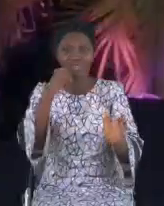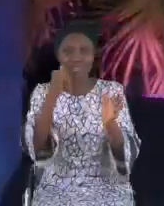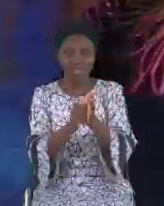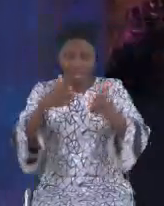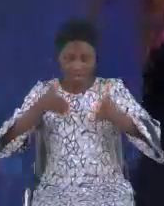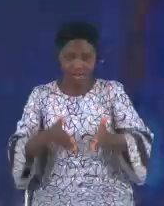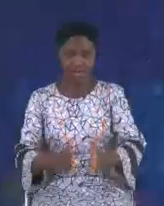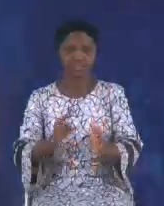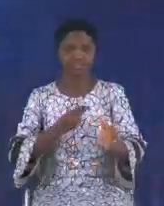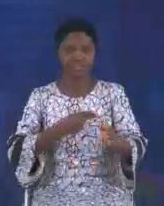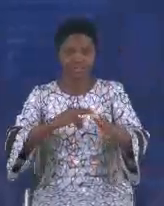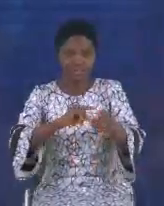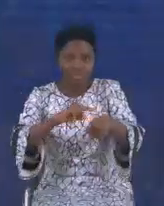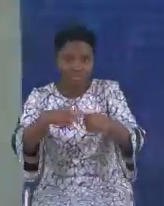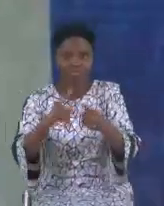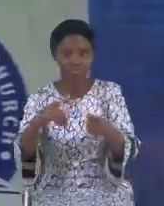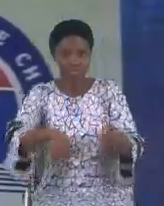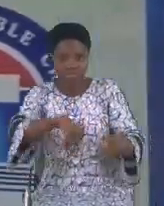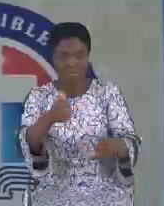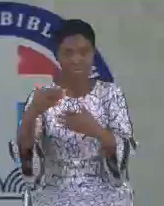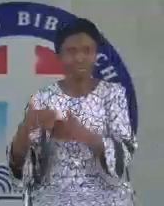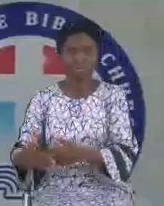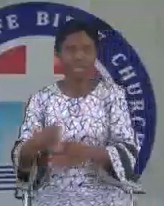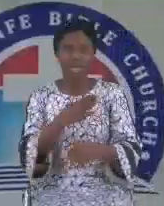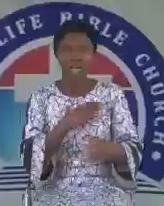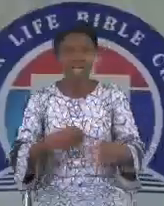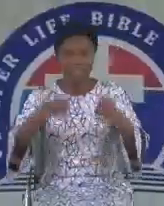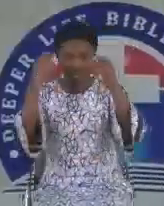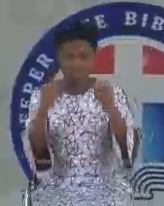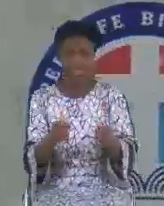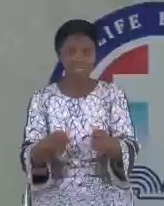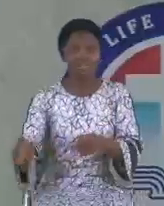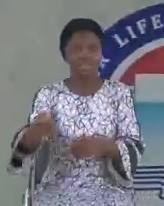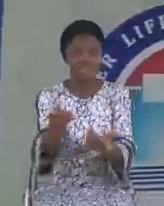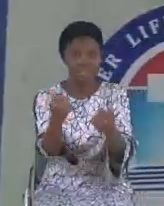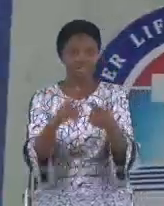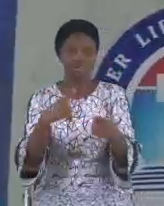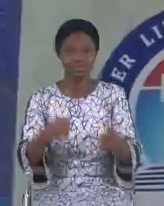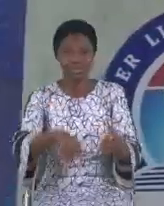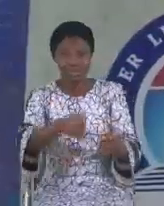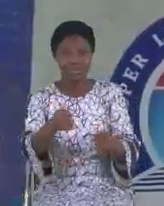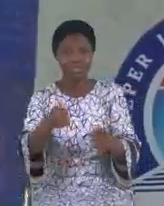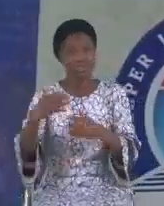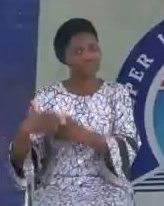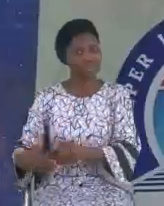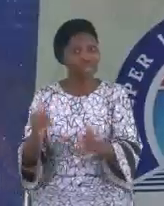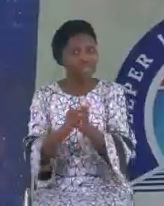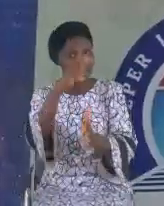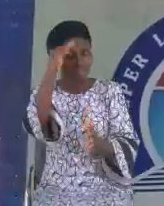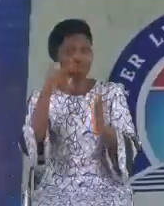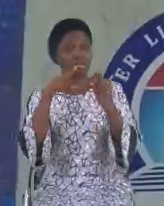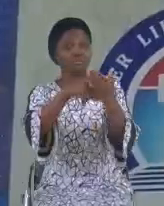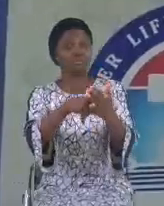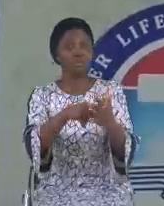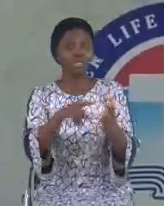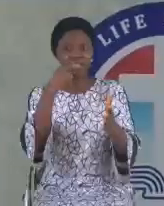other side they came. And immediately they came to the other side, that man showed up. He said, I know I